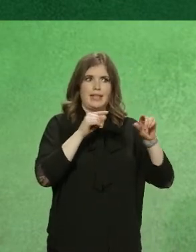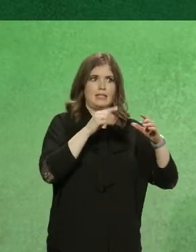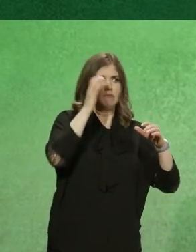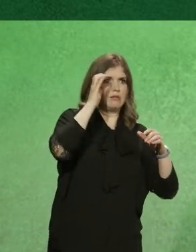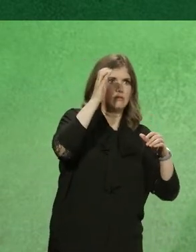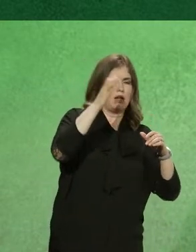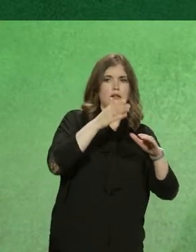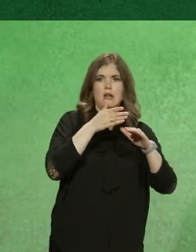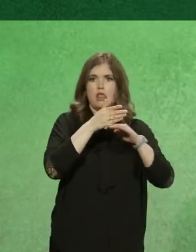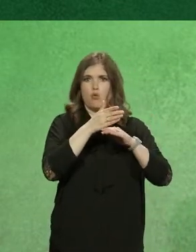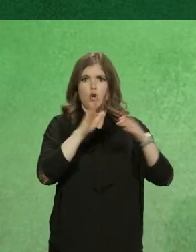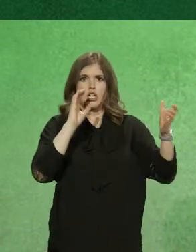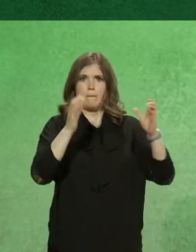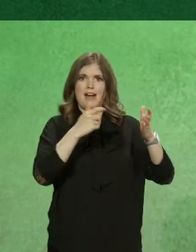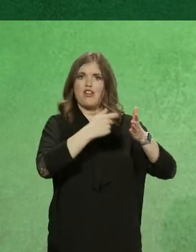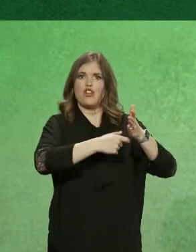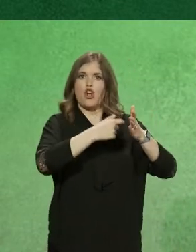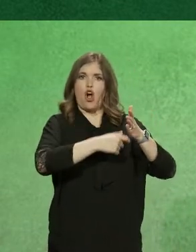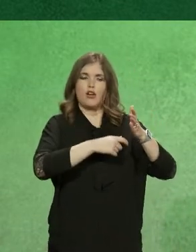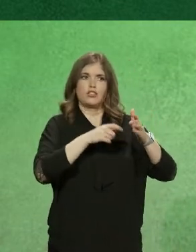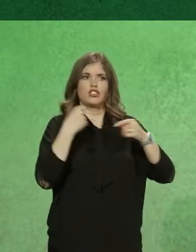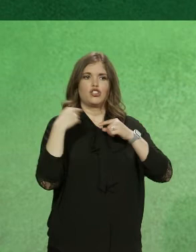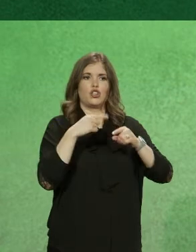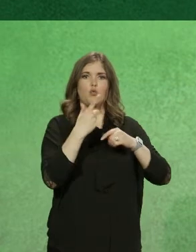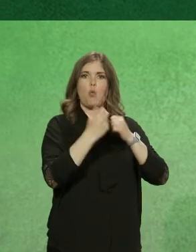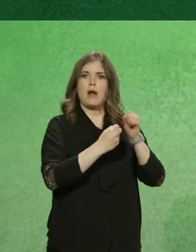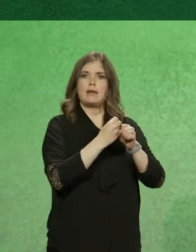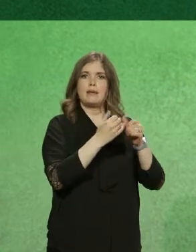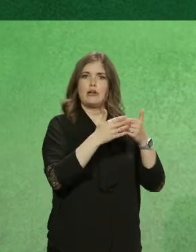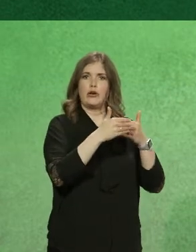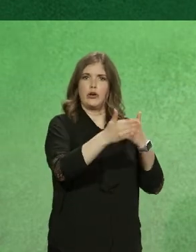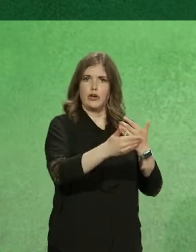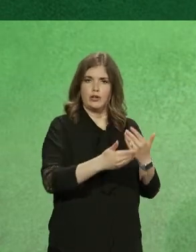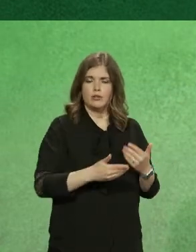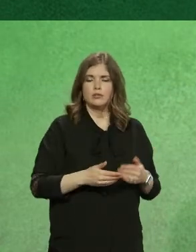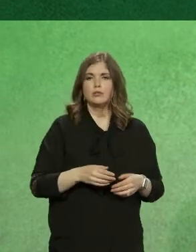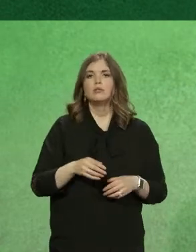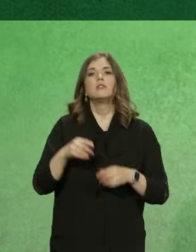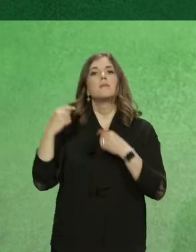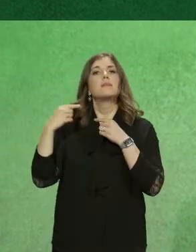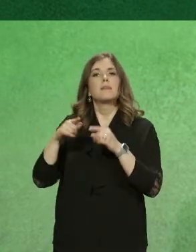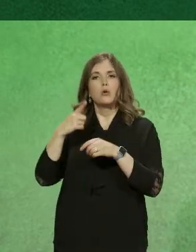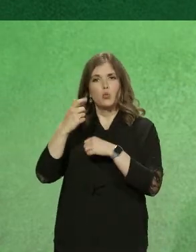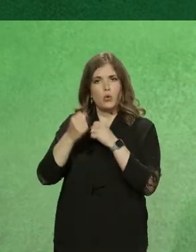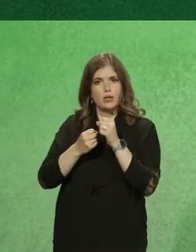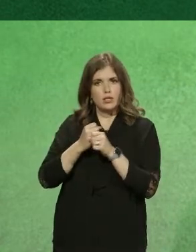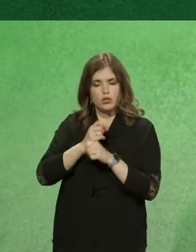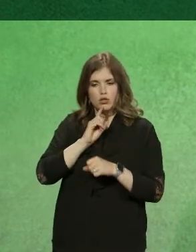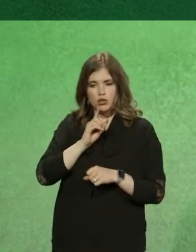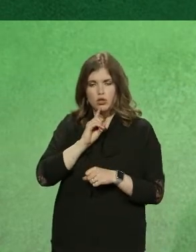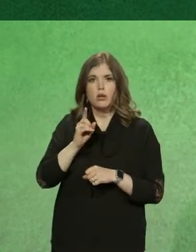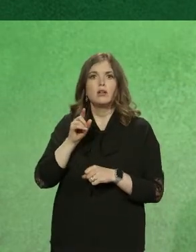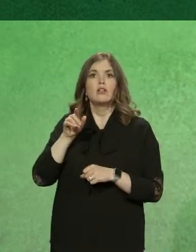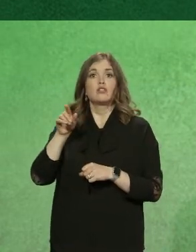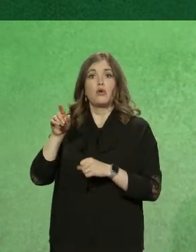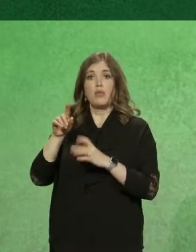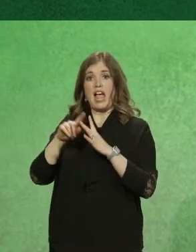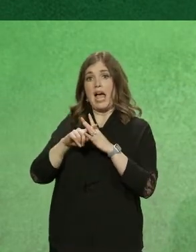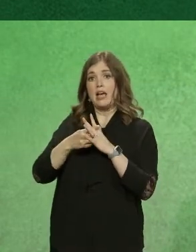say over a year's time frame? Okay, over a year's time frame. Considering the initial stove